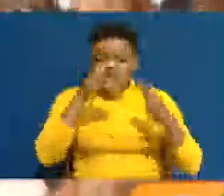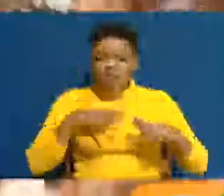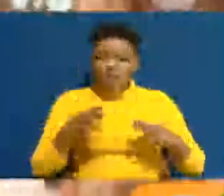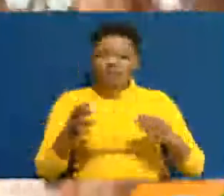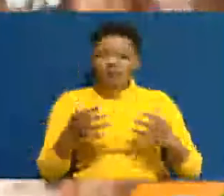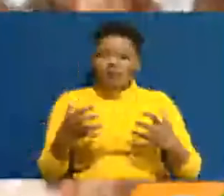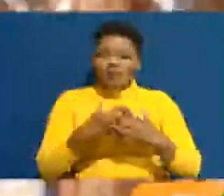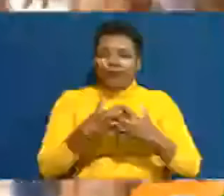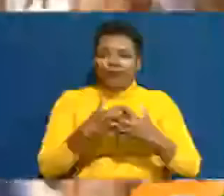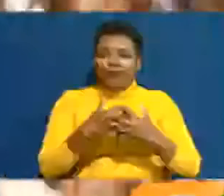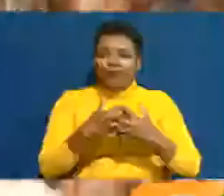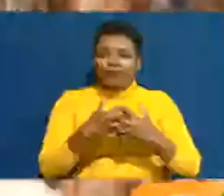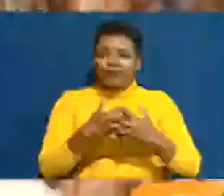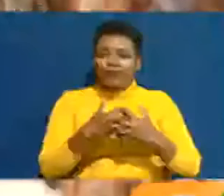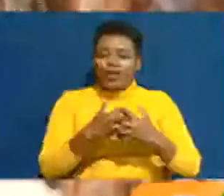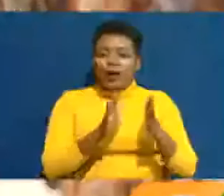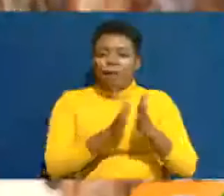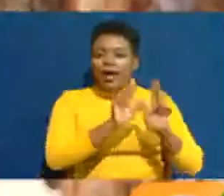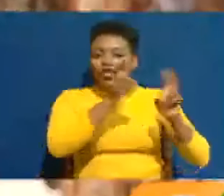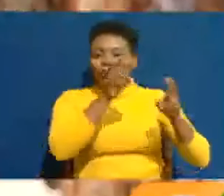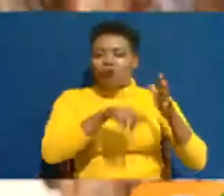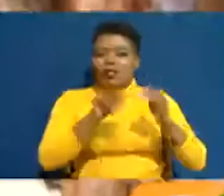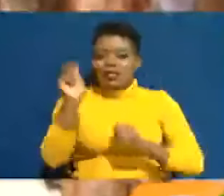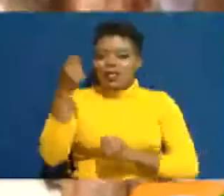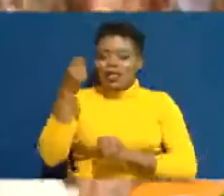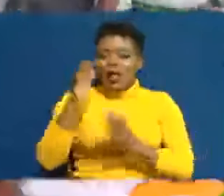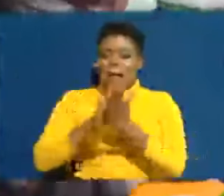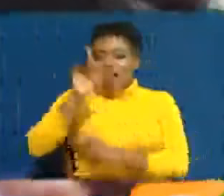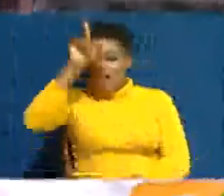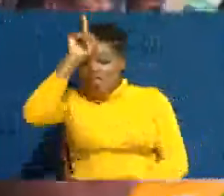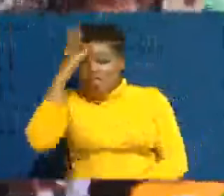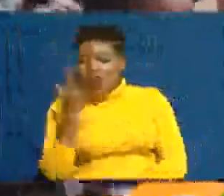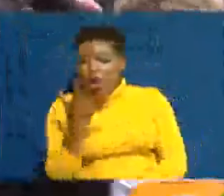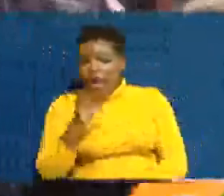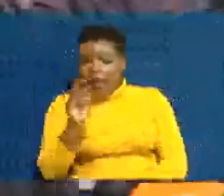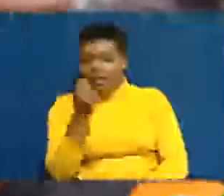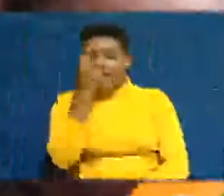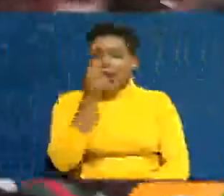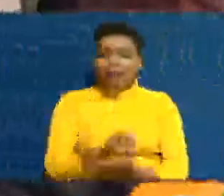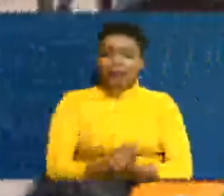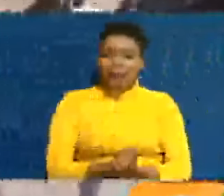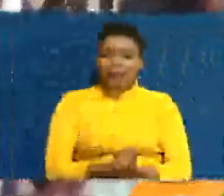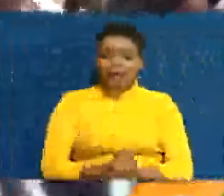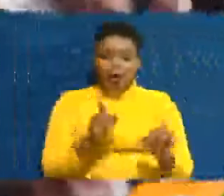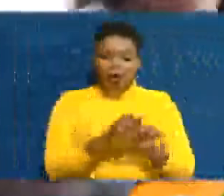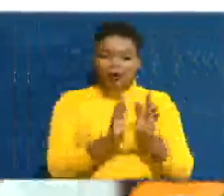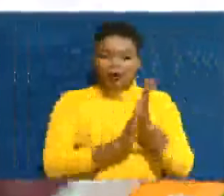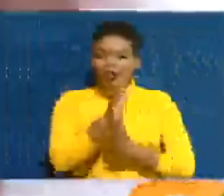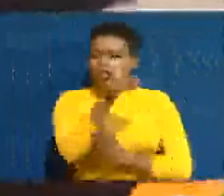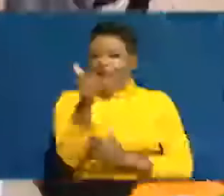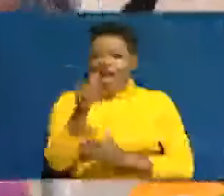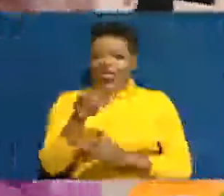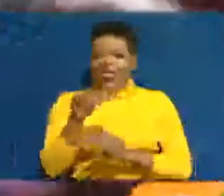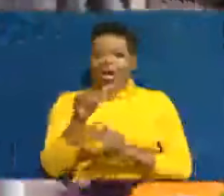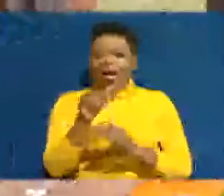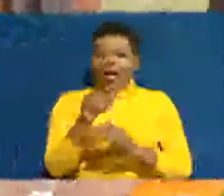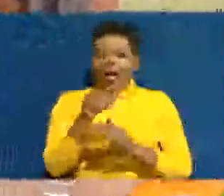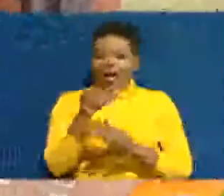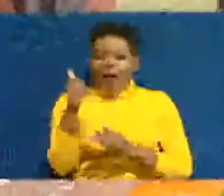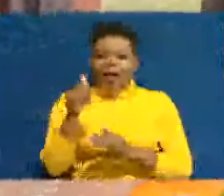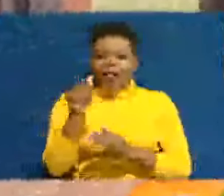Z. Our tribe is Kenya, our village is Kenya. Inspiring even the generation that came before